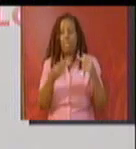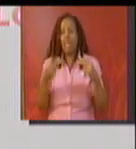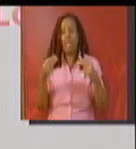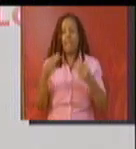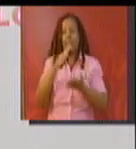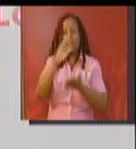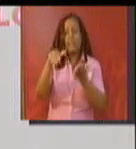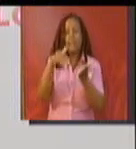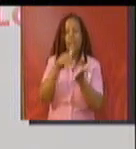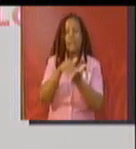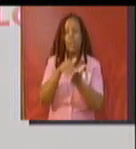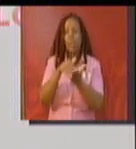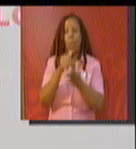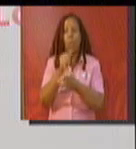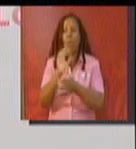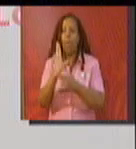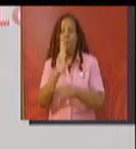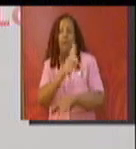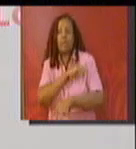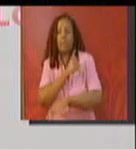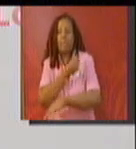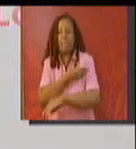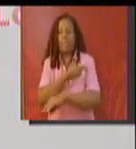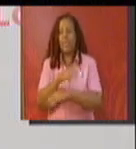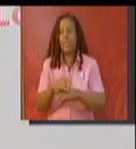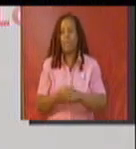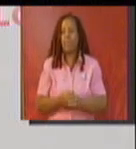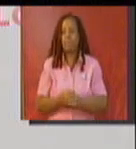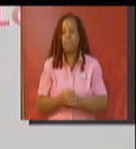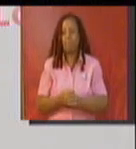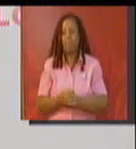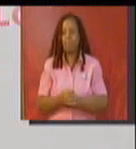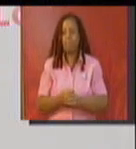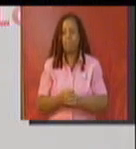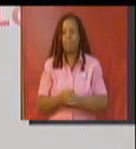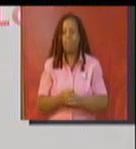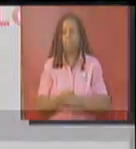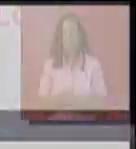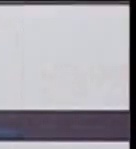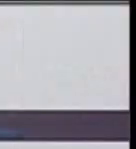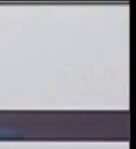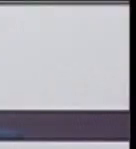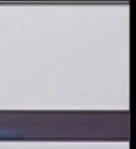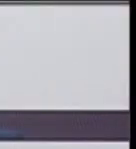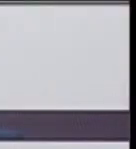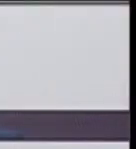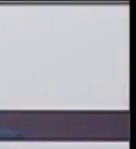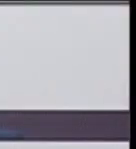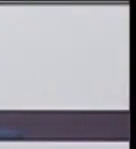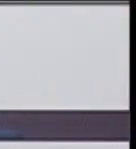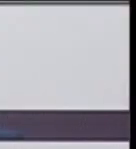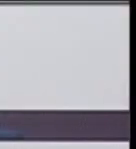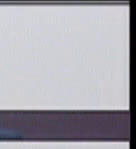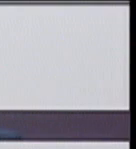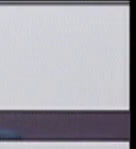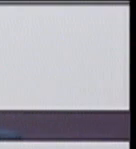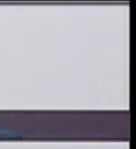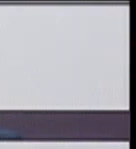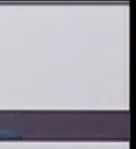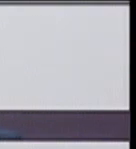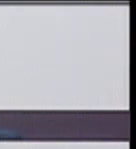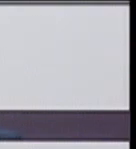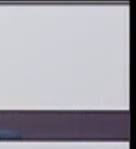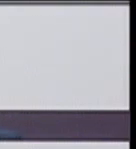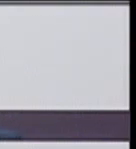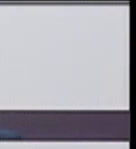and not more so as a screening tool, but actually as a diagnostic tool. Dr. Parasram also adds that it